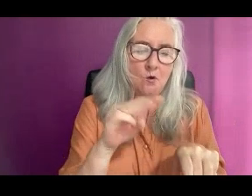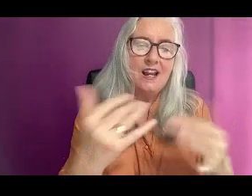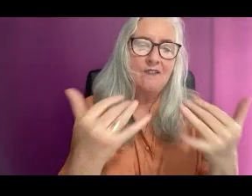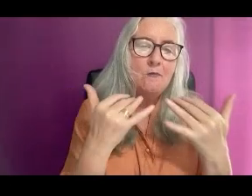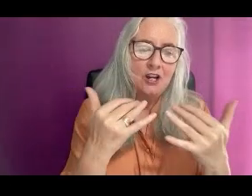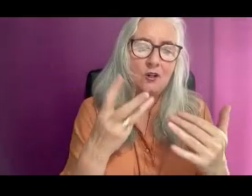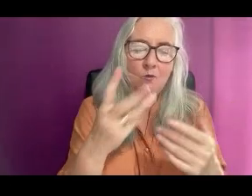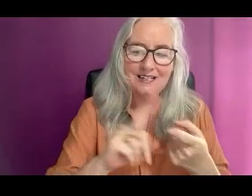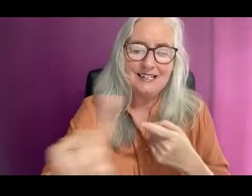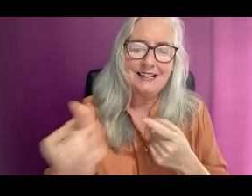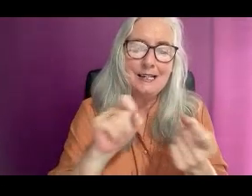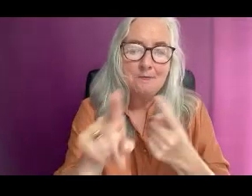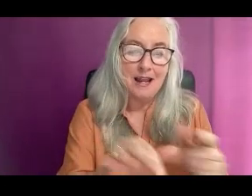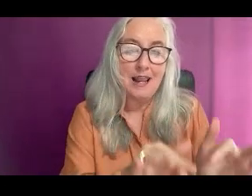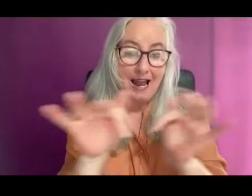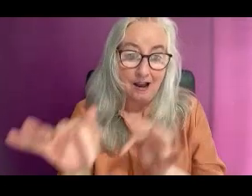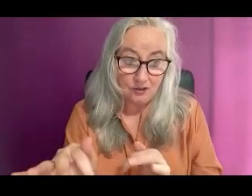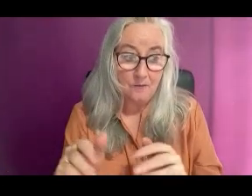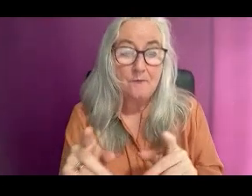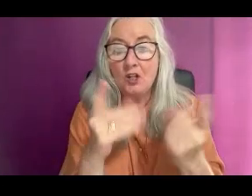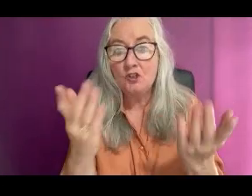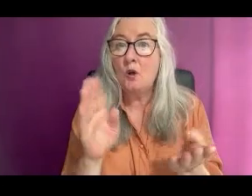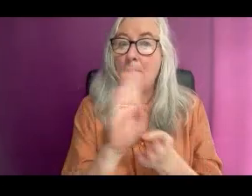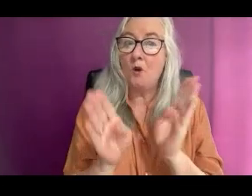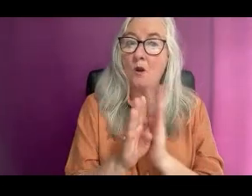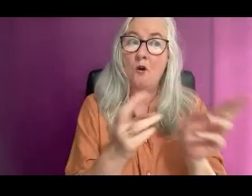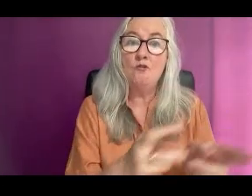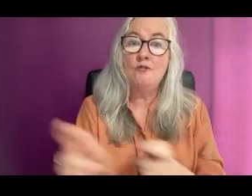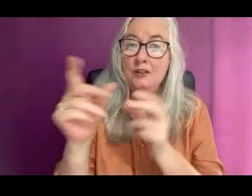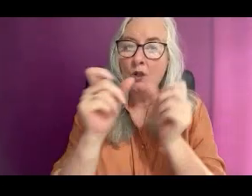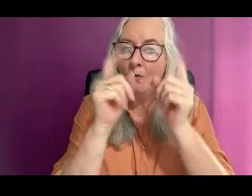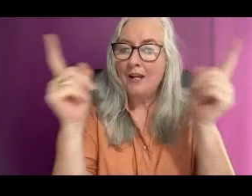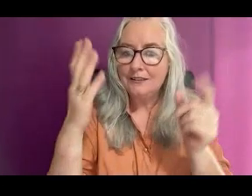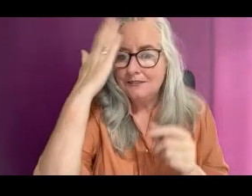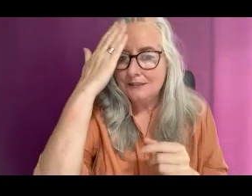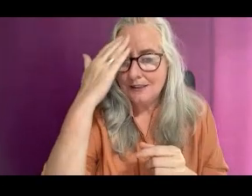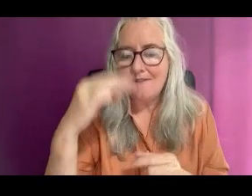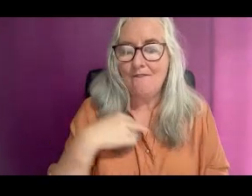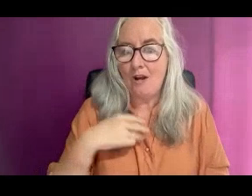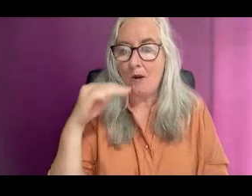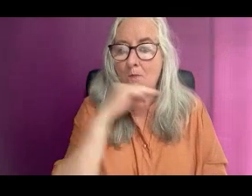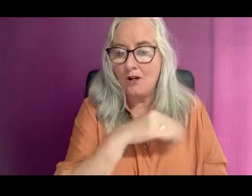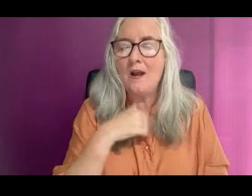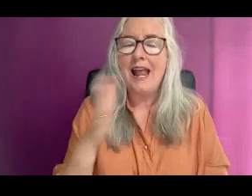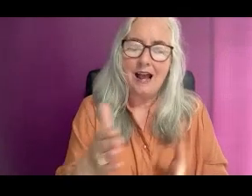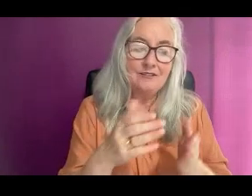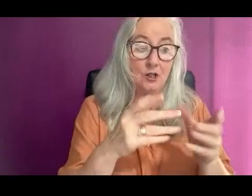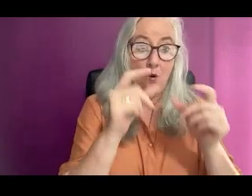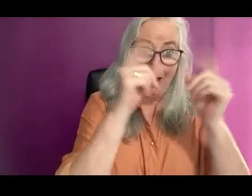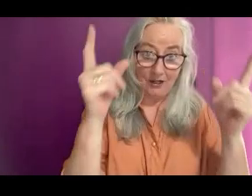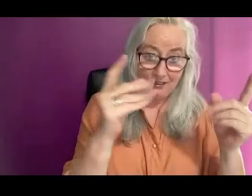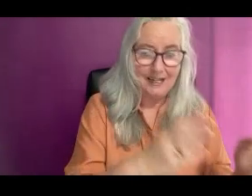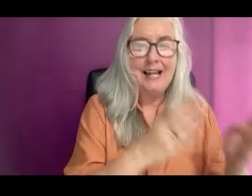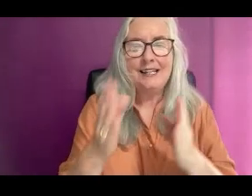you. And as we know, raising awareness is really important, but of course, from awareness, we have to move into active